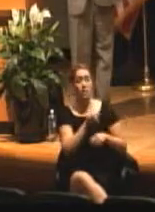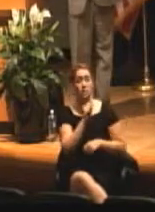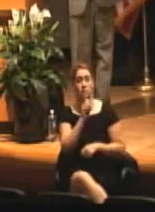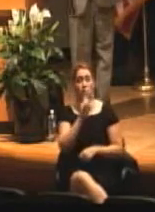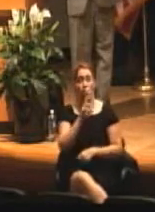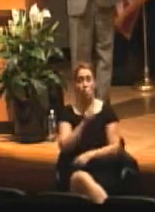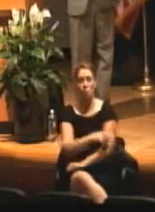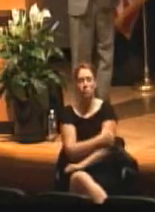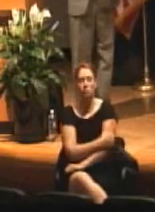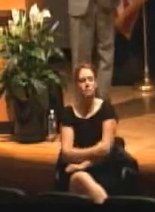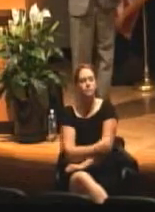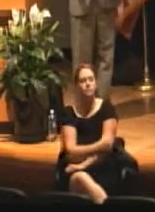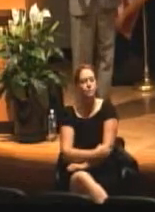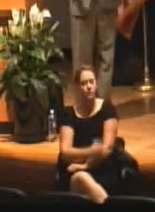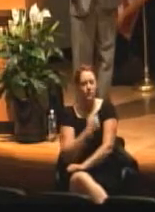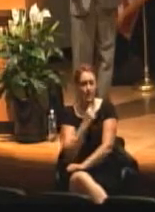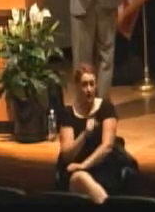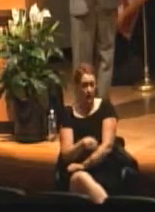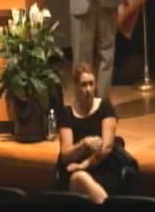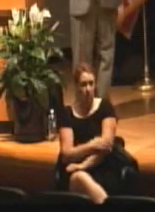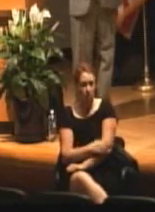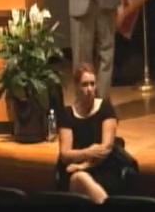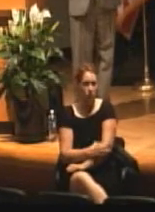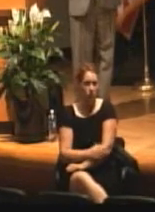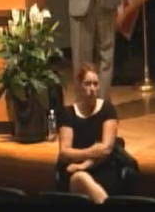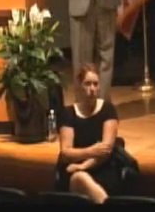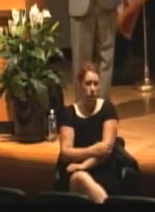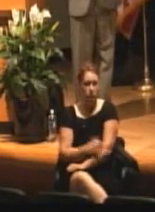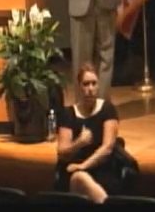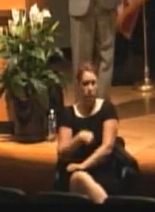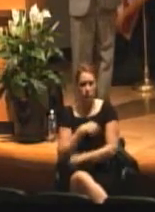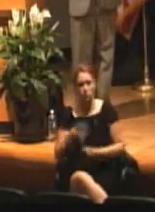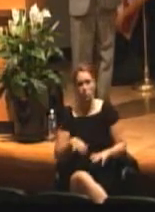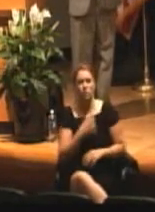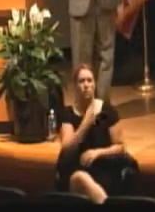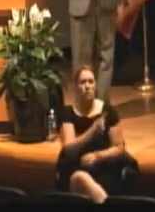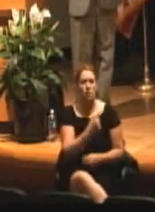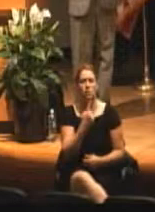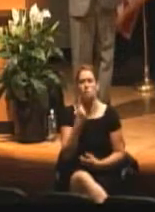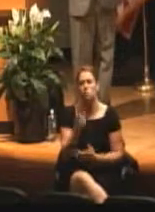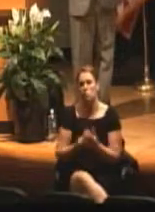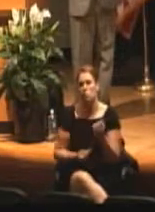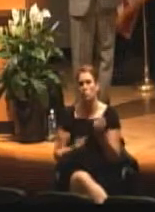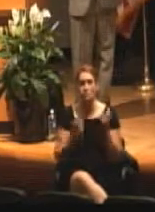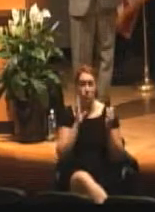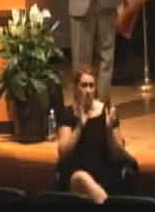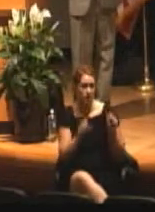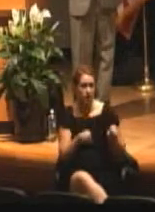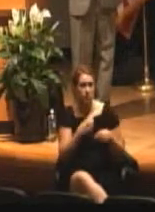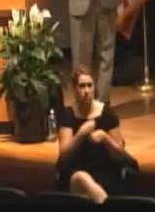we do it with one versus the other or both? Or does it make a, you know, significant difference either way?